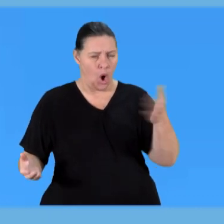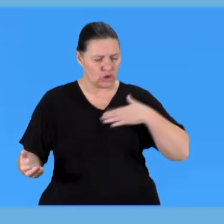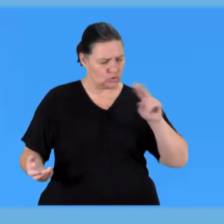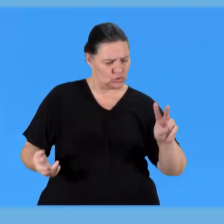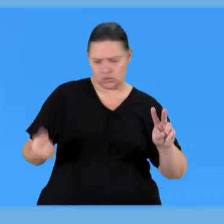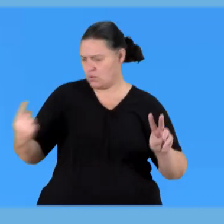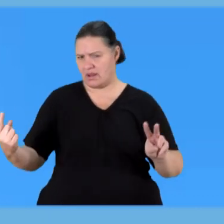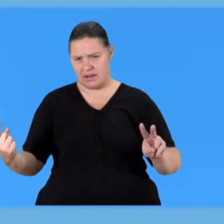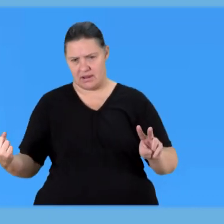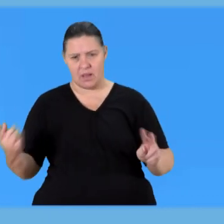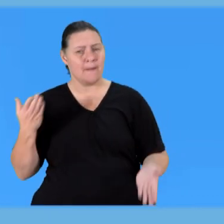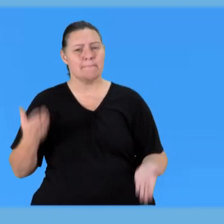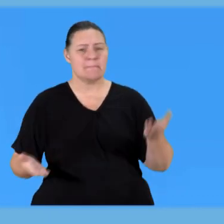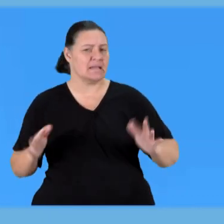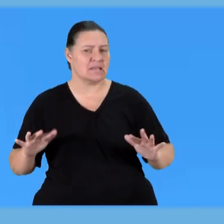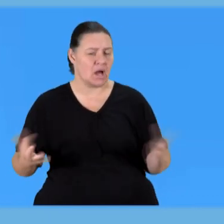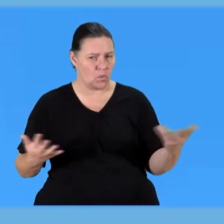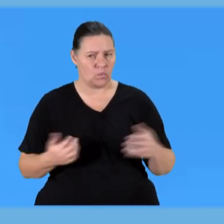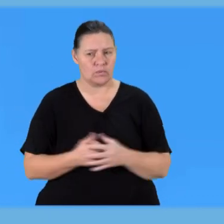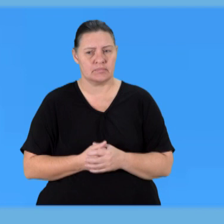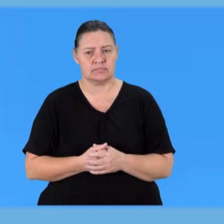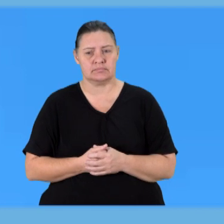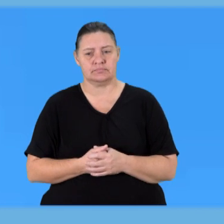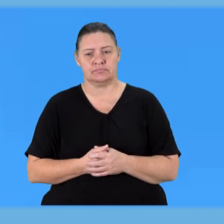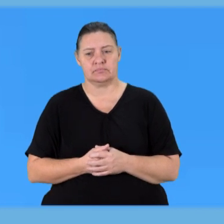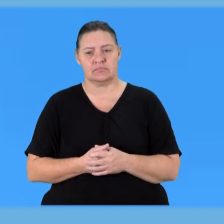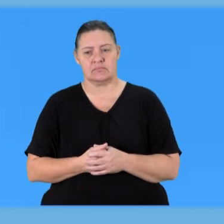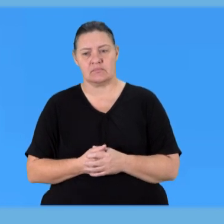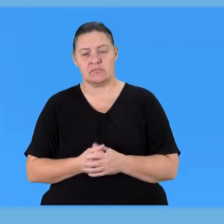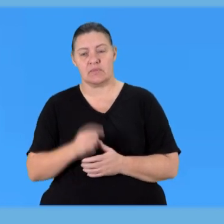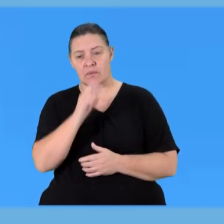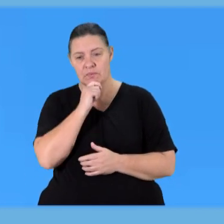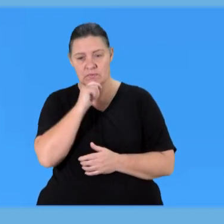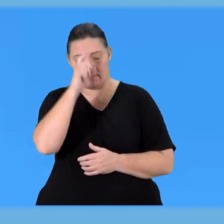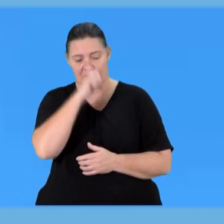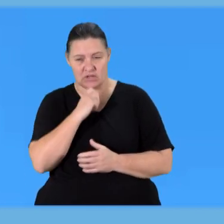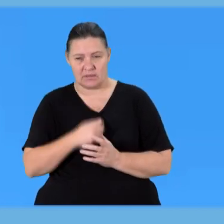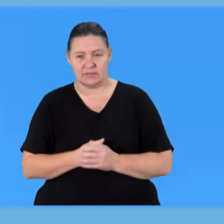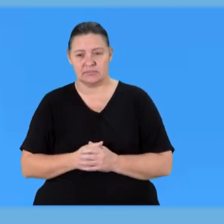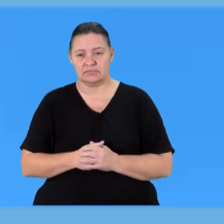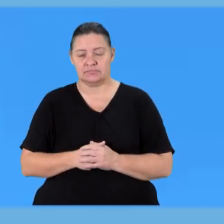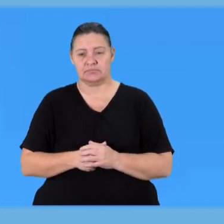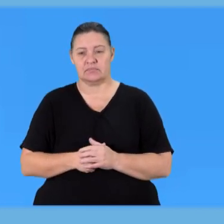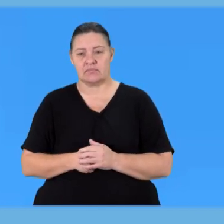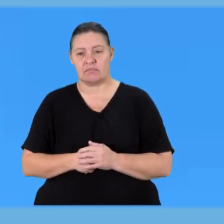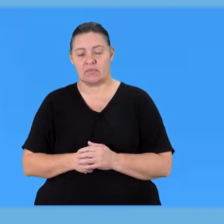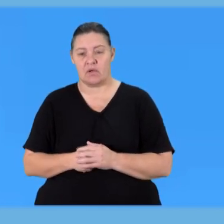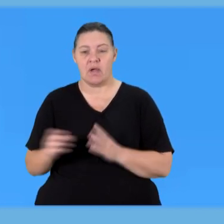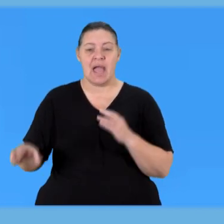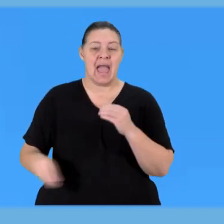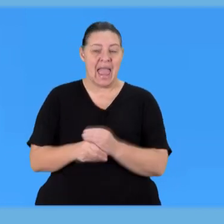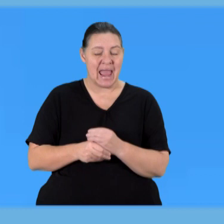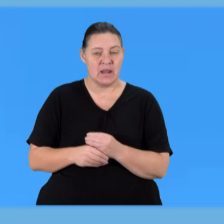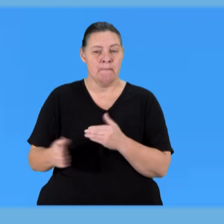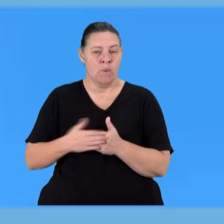oxygens. So how do we then balance the oxygen? So to use pictures, let's see. If I